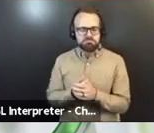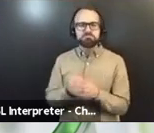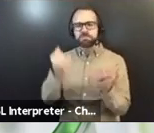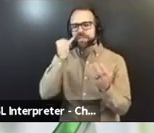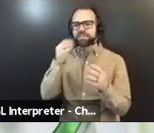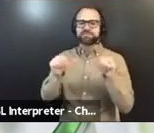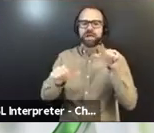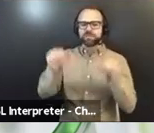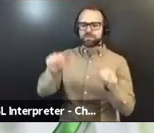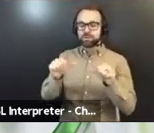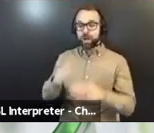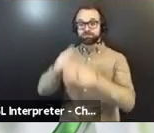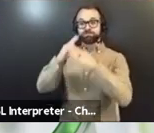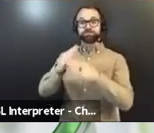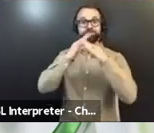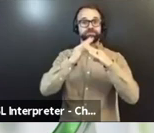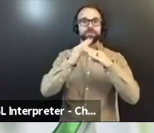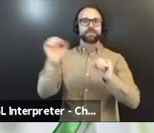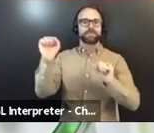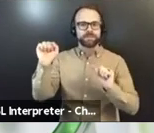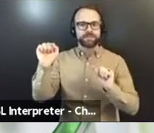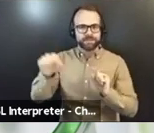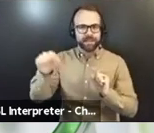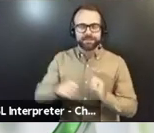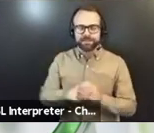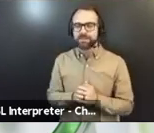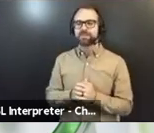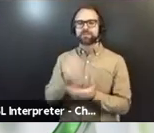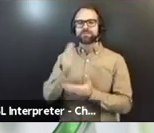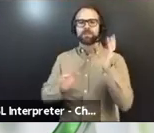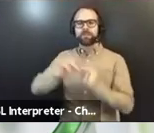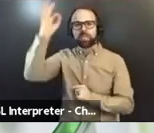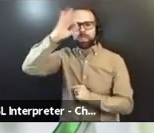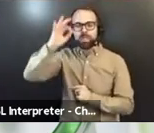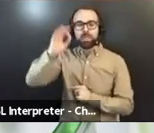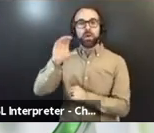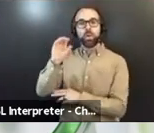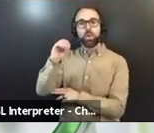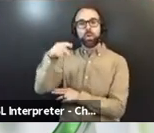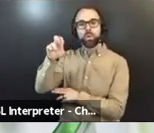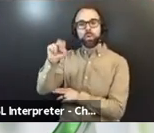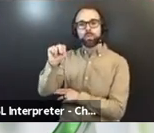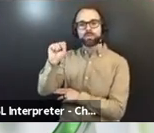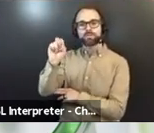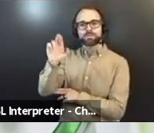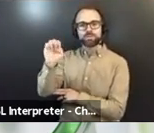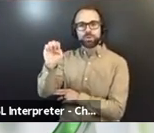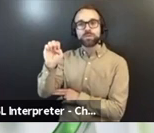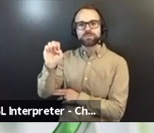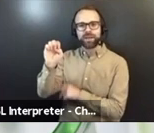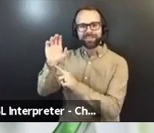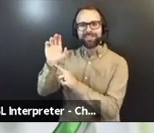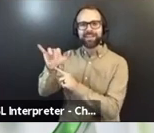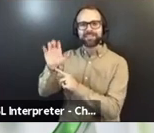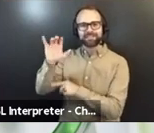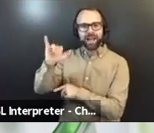roadblocks, yeah. The big one that a lot of people sometimes don't realize is open sources. So if you're utilizing open sources, which a lot of IT